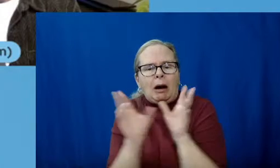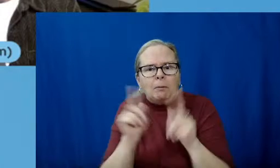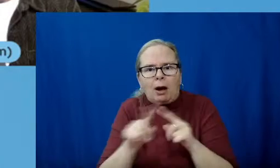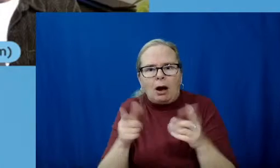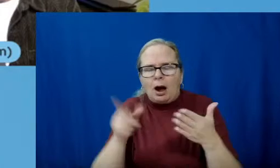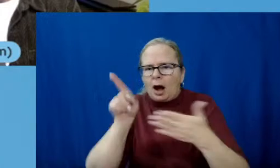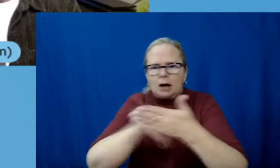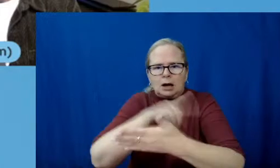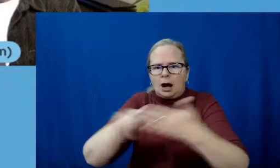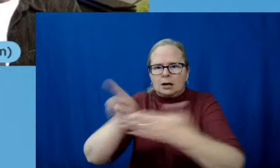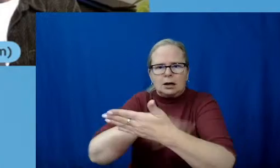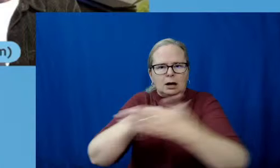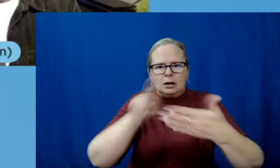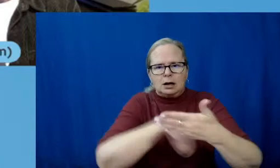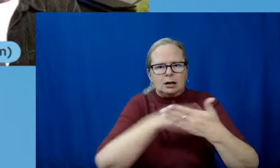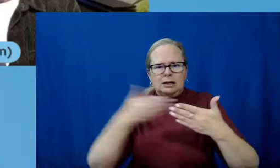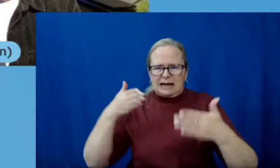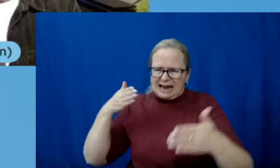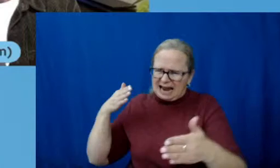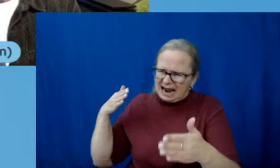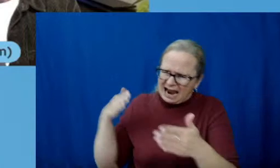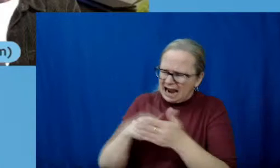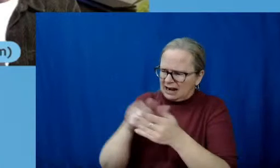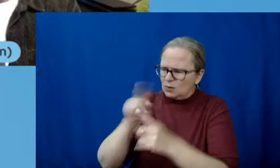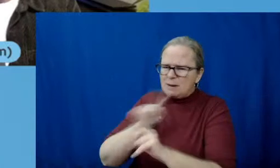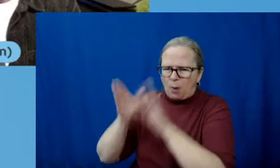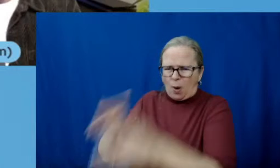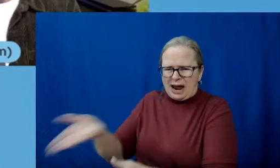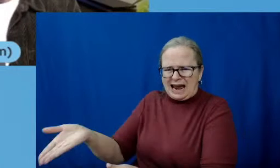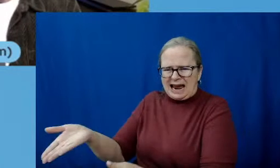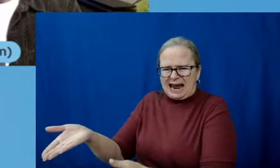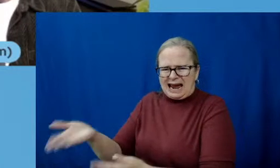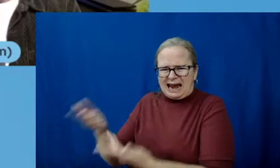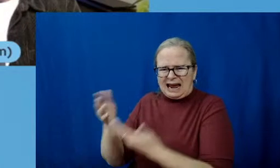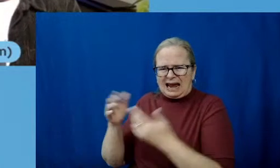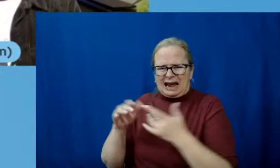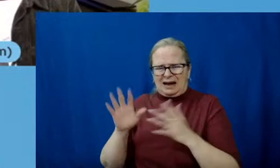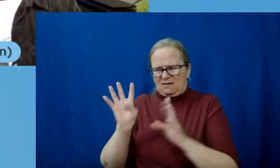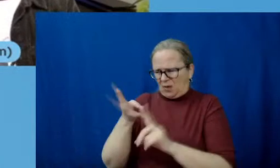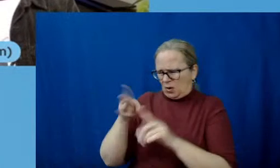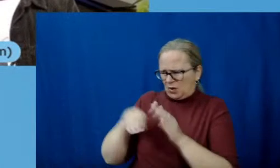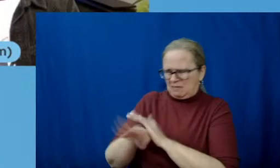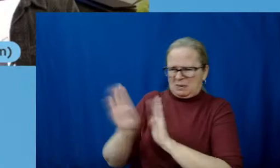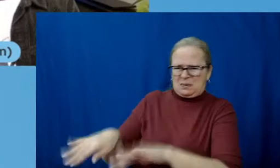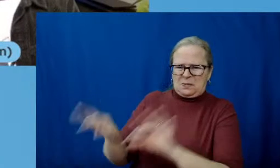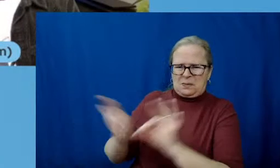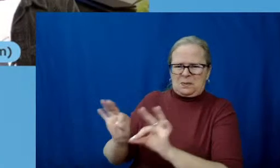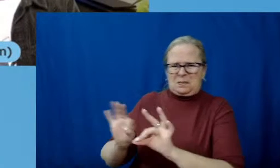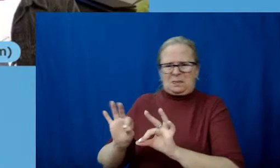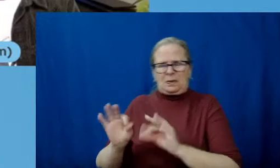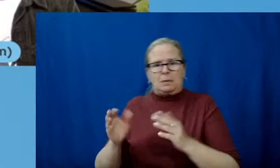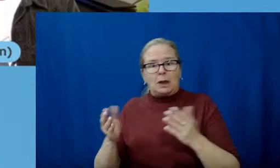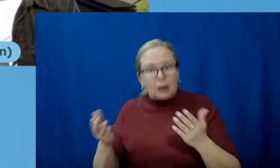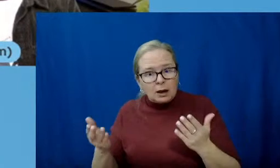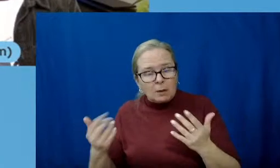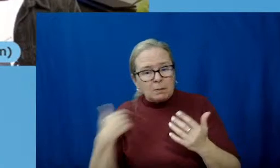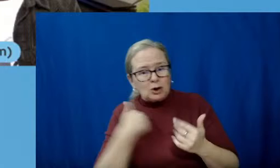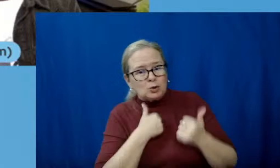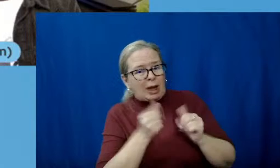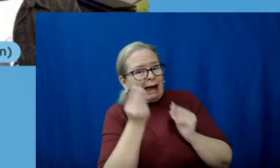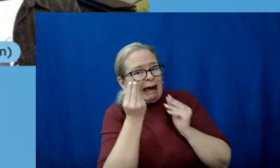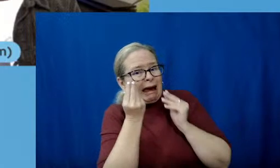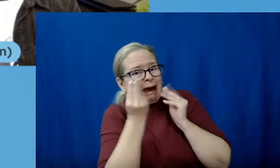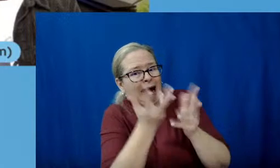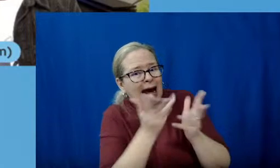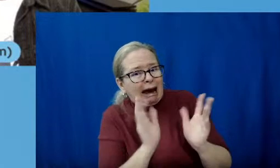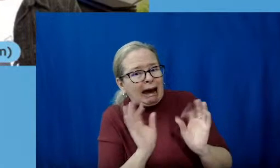wave, that he tries to gaslight us in September, saying he always knew there would be a fourth wave. So the problem